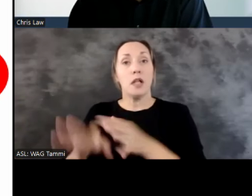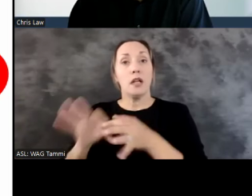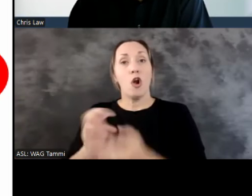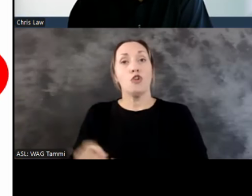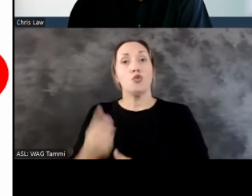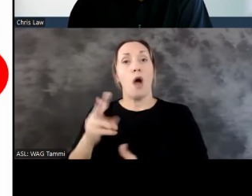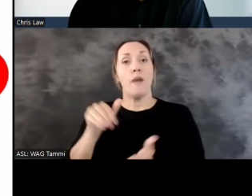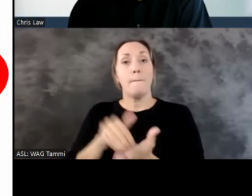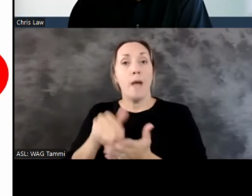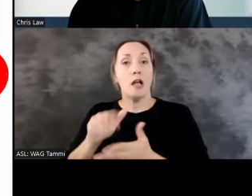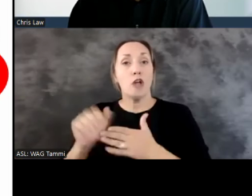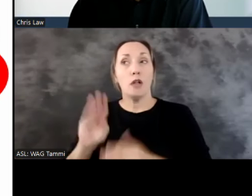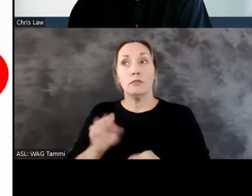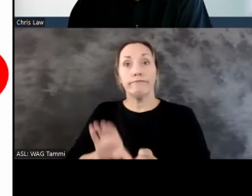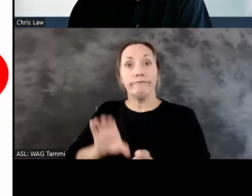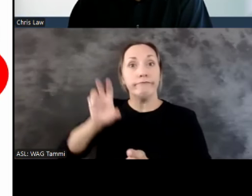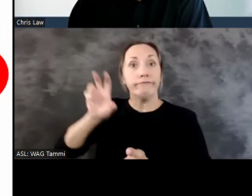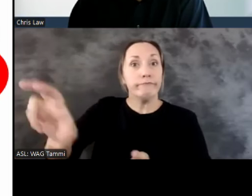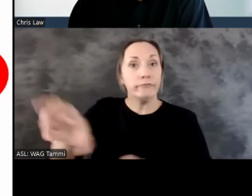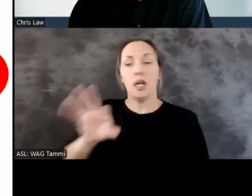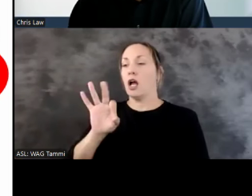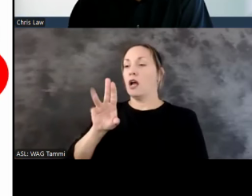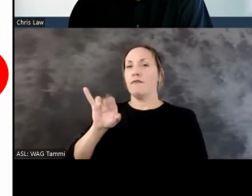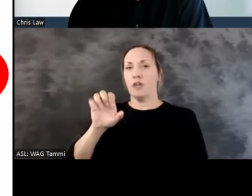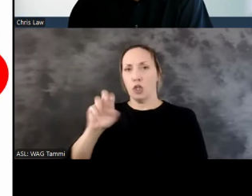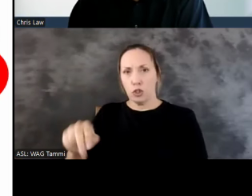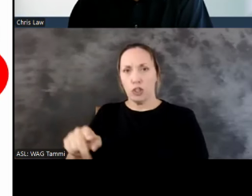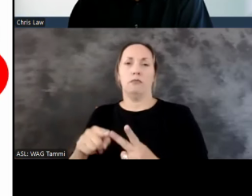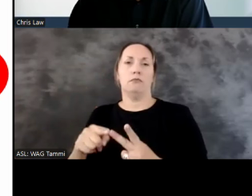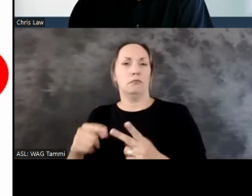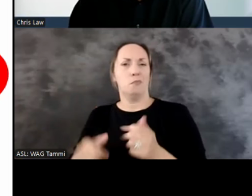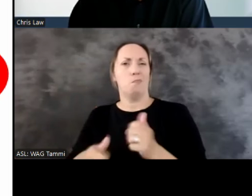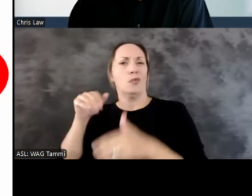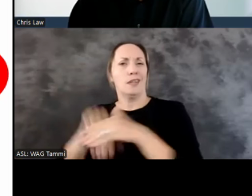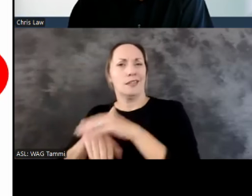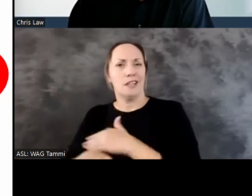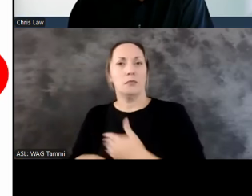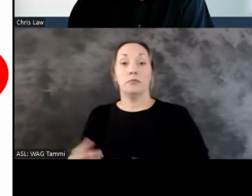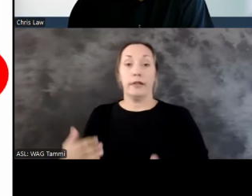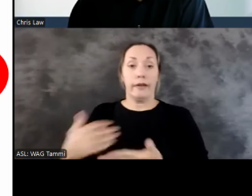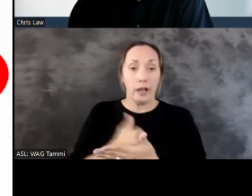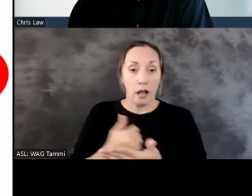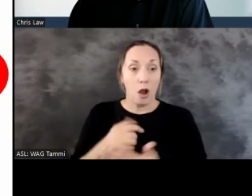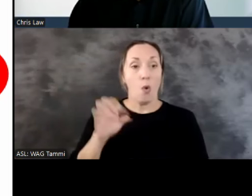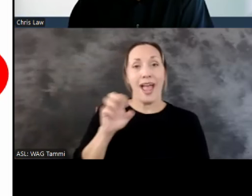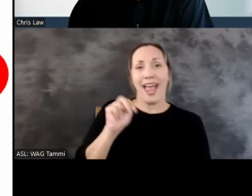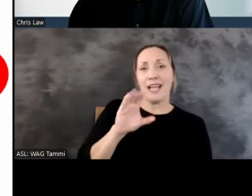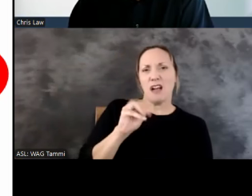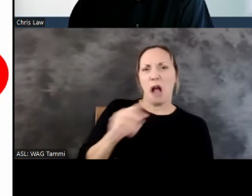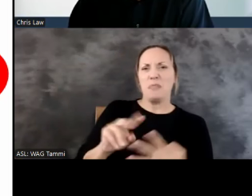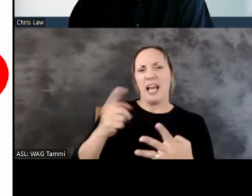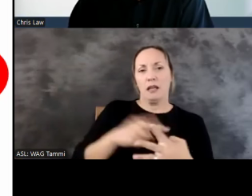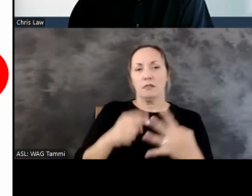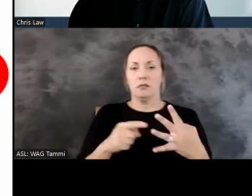Fusion Industries, most accessible. NCOM, second place. All safe, not accessible. Tyrell